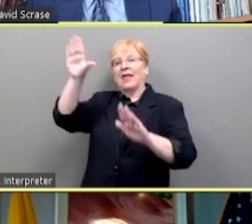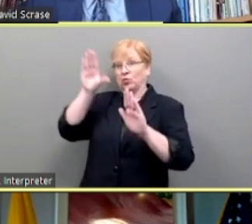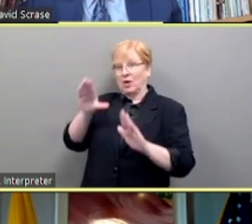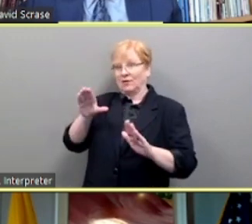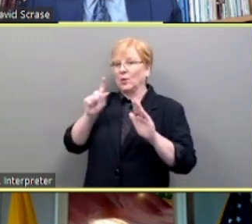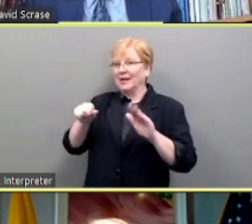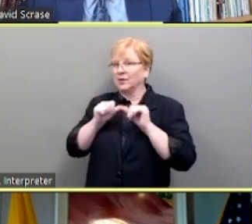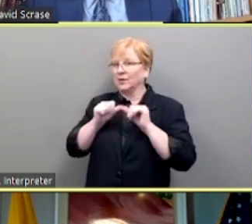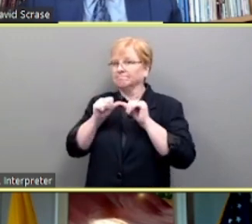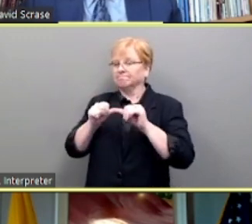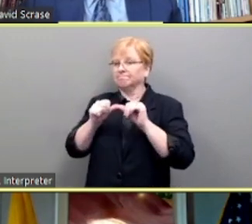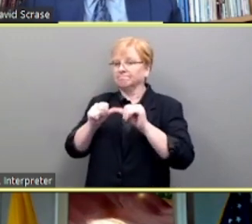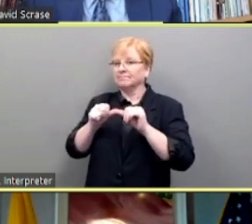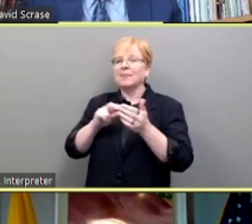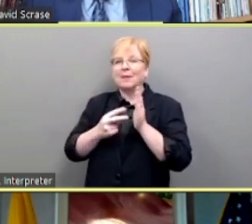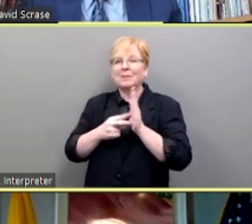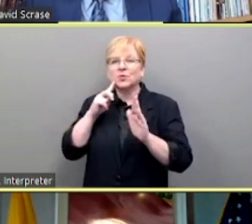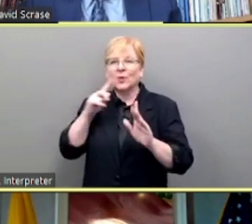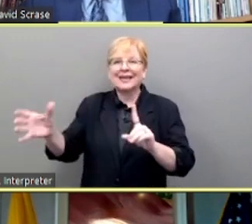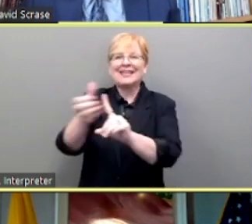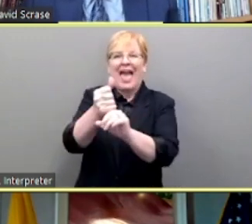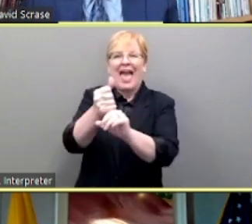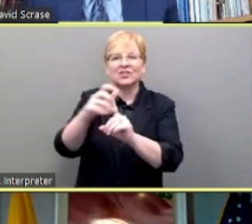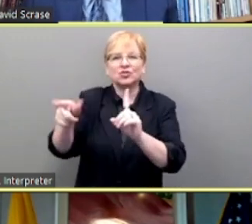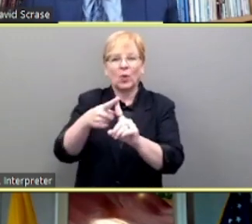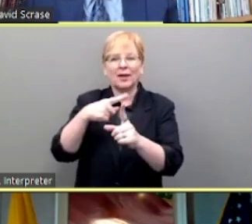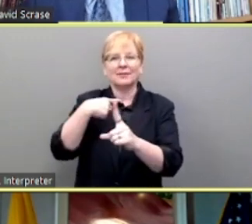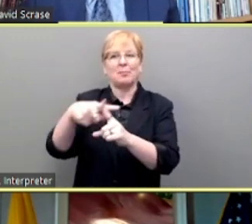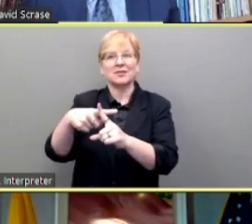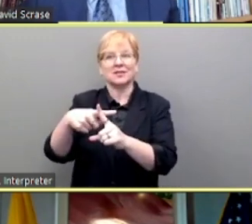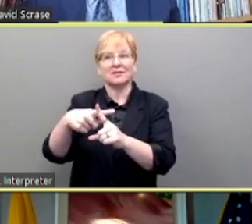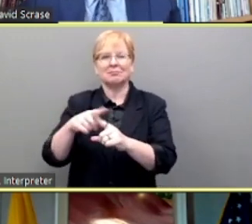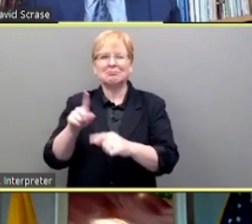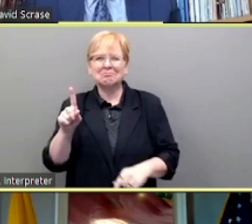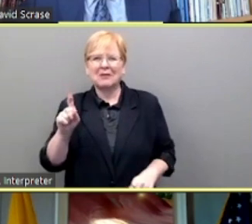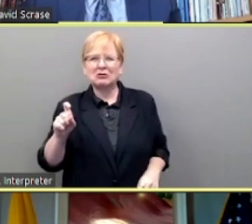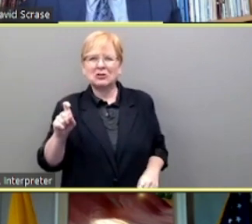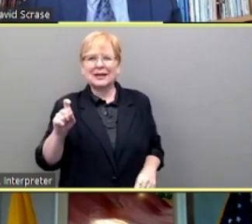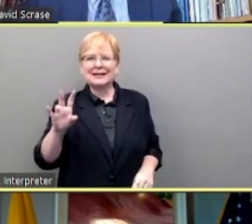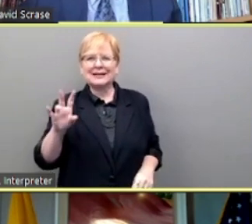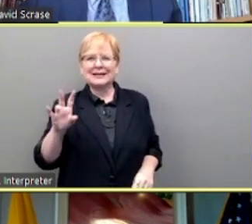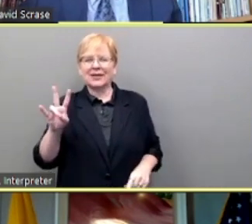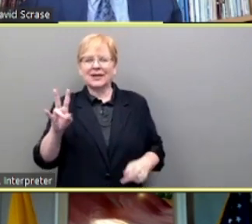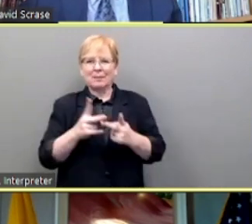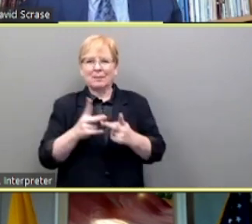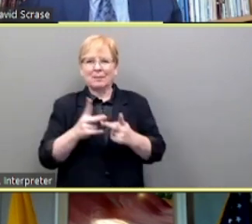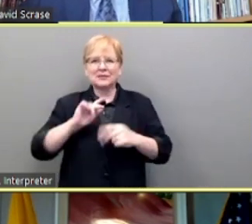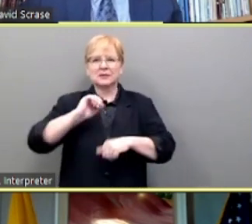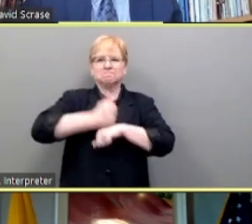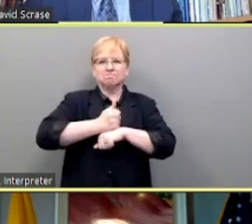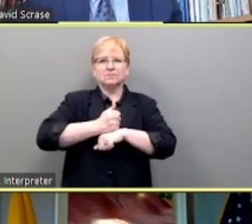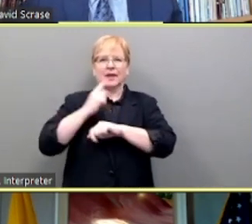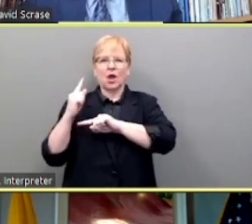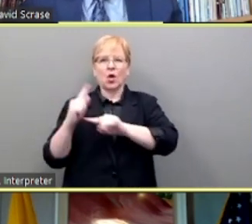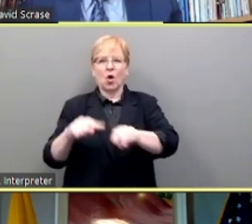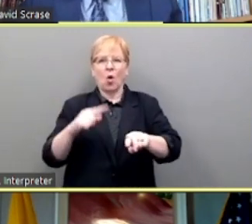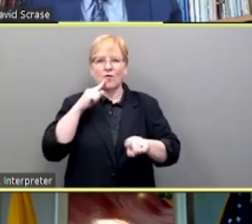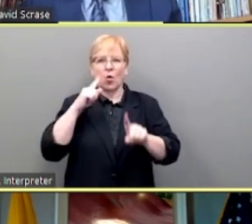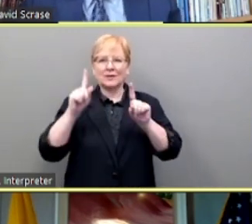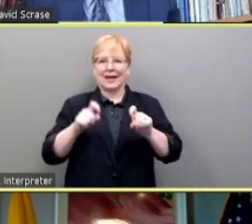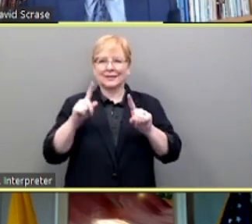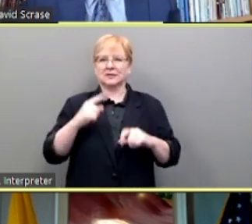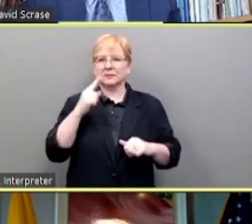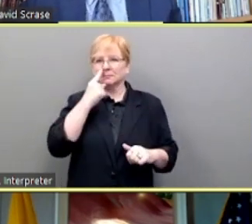on top of cases. I think there were 107 testing sites that we know about today. And so just a reminder on the next